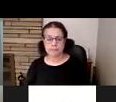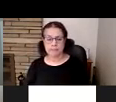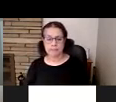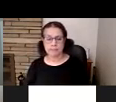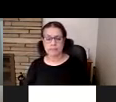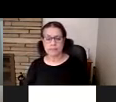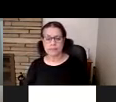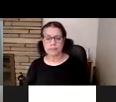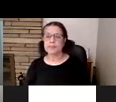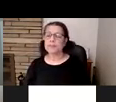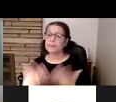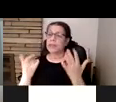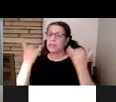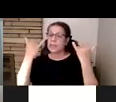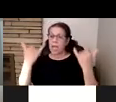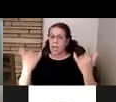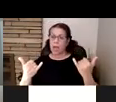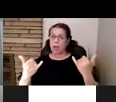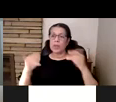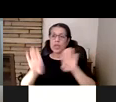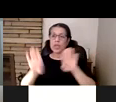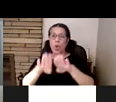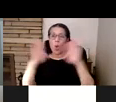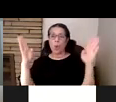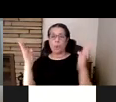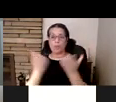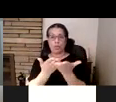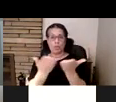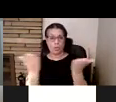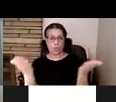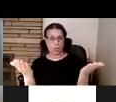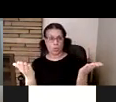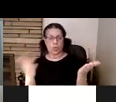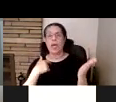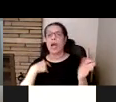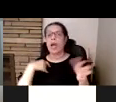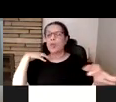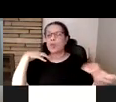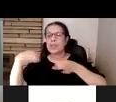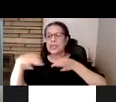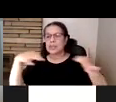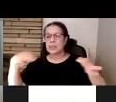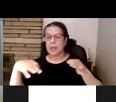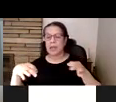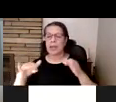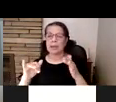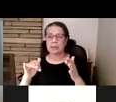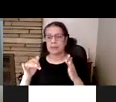So we're at the point of the evening where we're going to open it up to all of you. I just want to explain how some of this is going to work